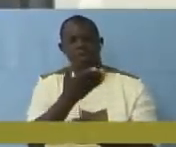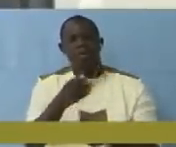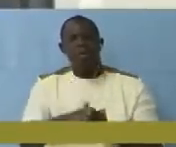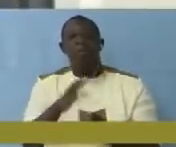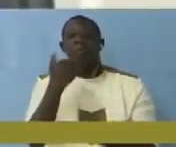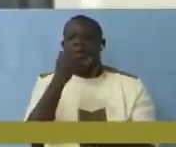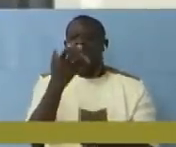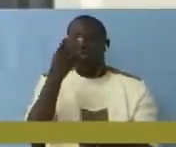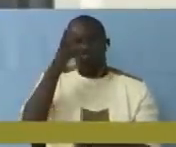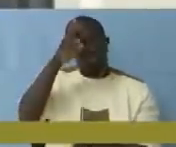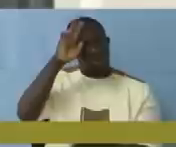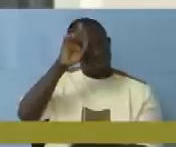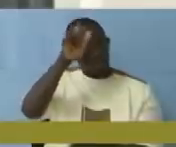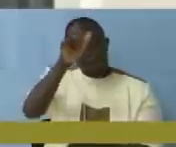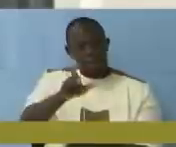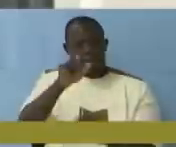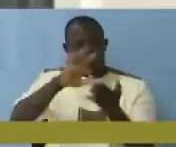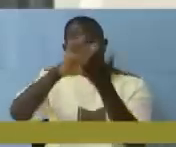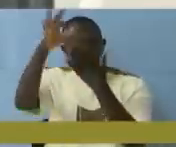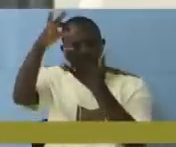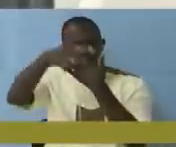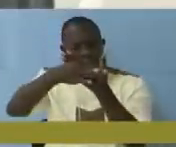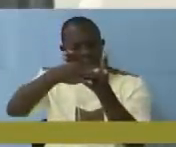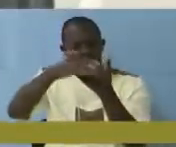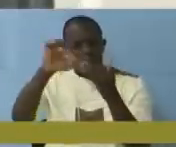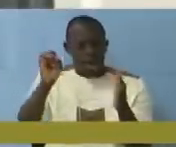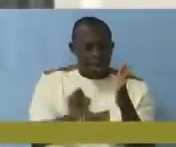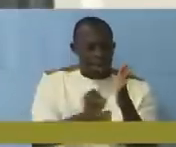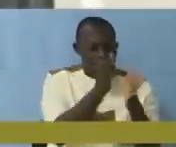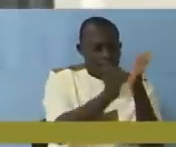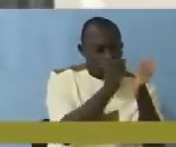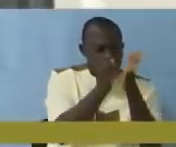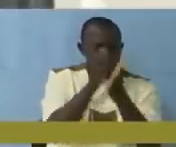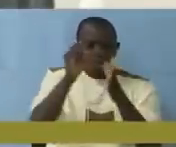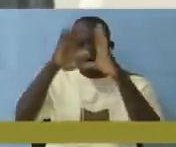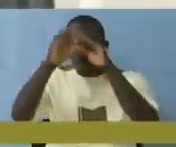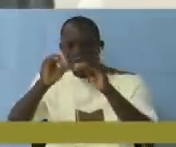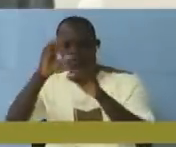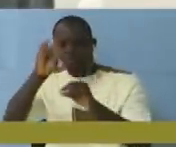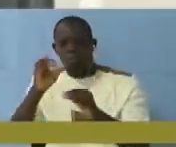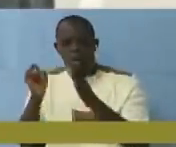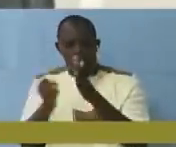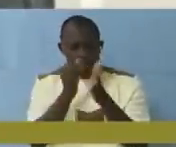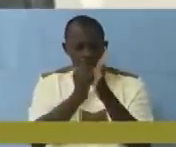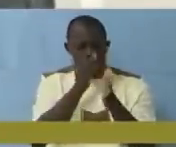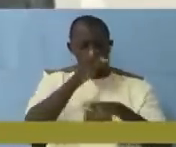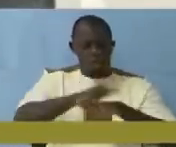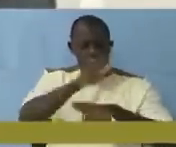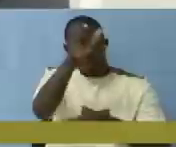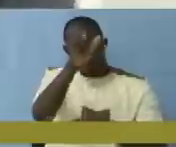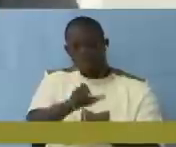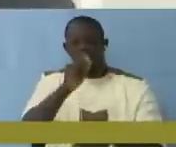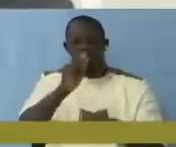wouldn't the suspects be transferred to investigations department for investigation? I